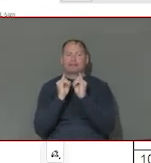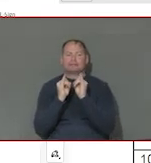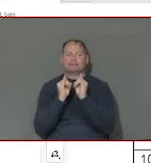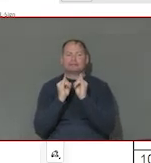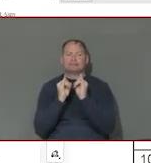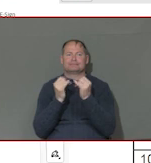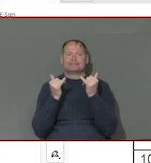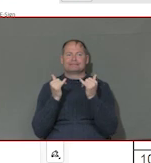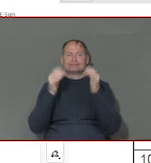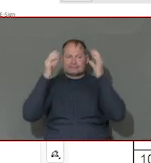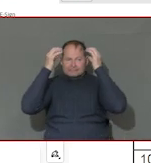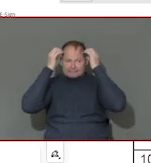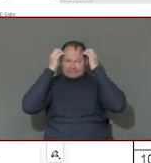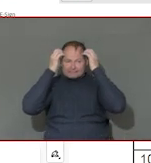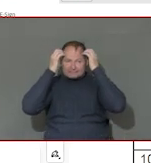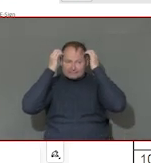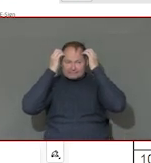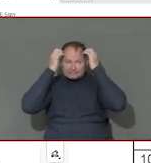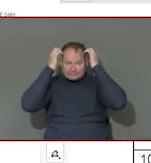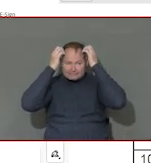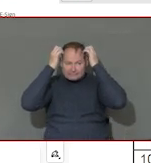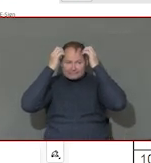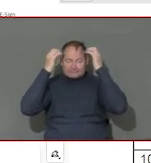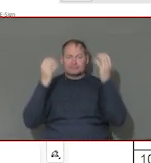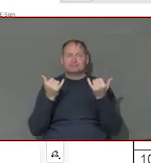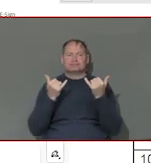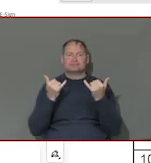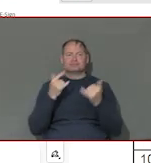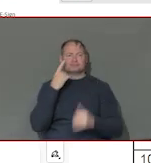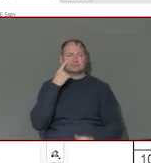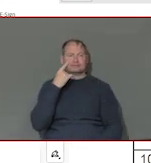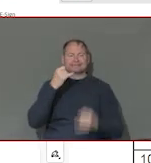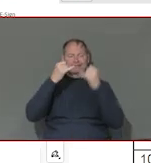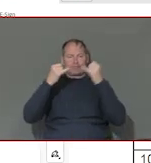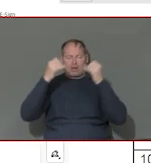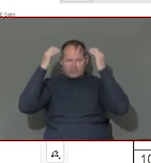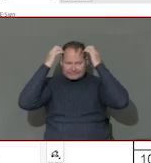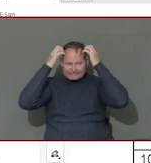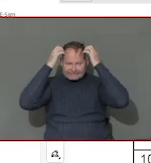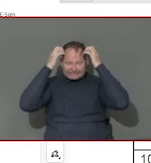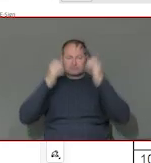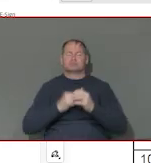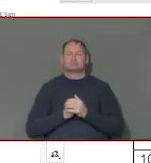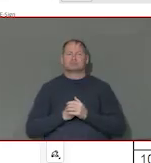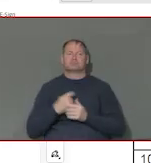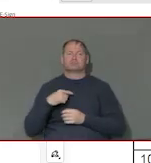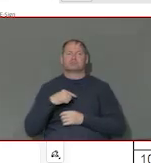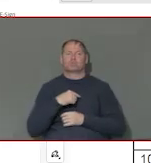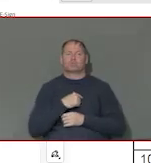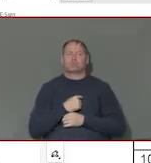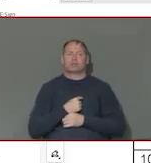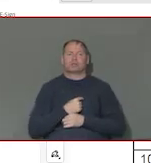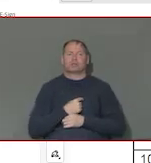cranial ridges. The cranial ridges on the cranium. Now, we do not